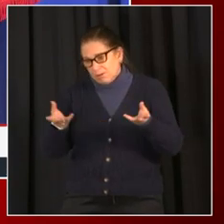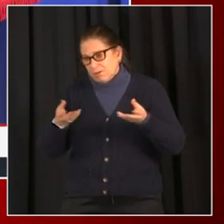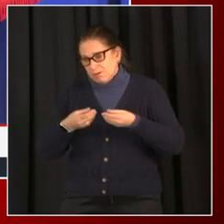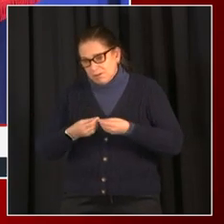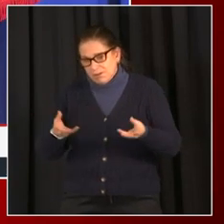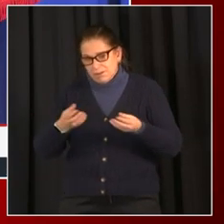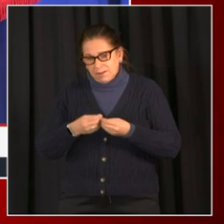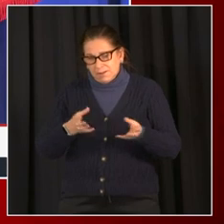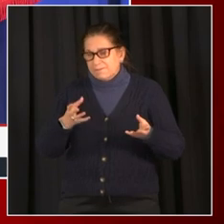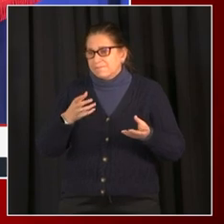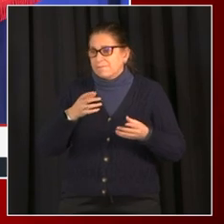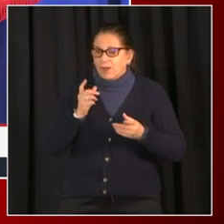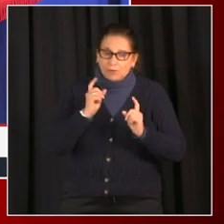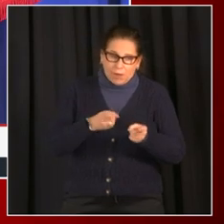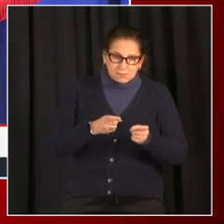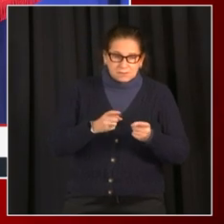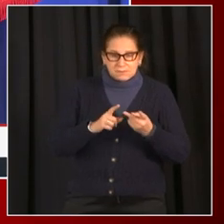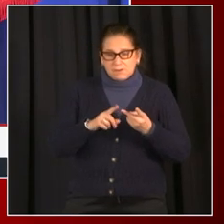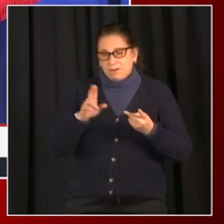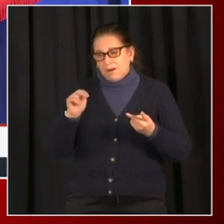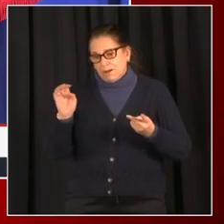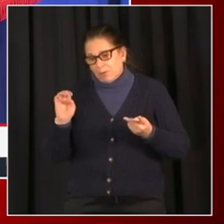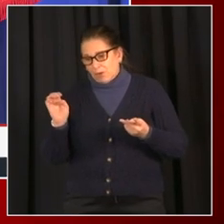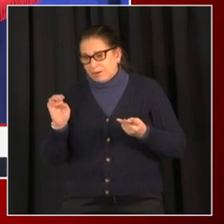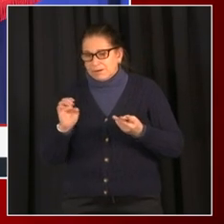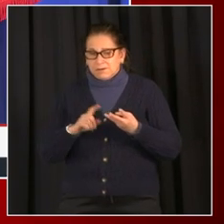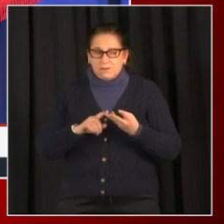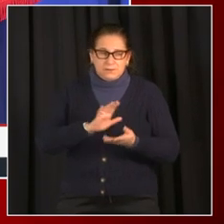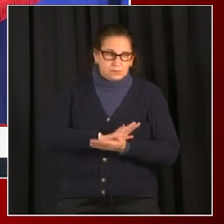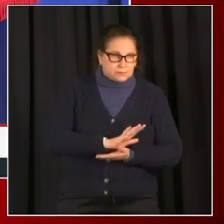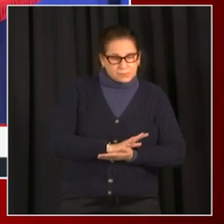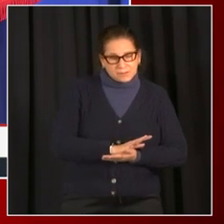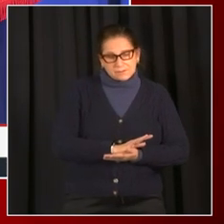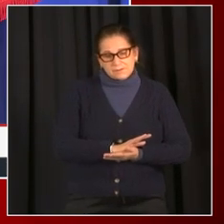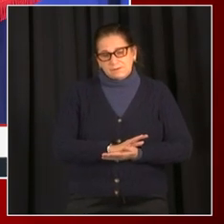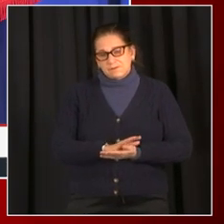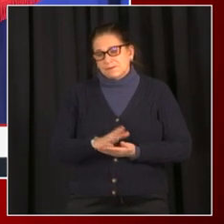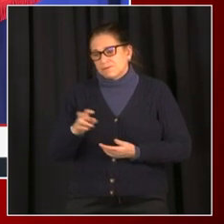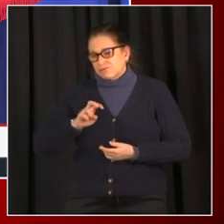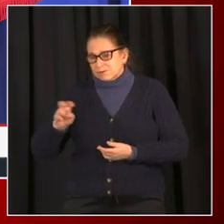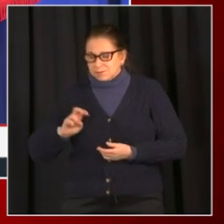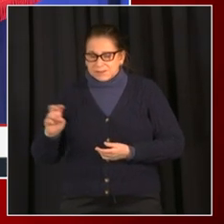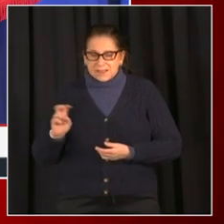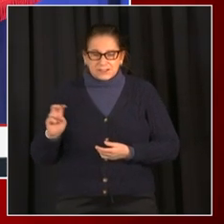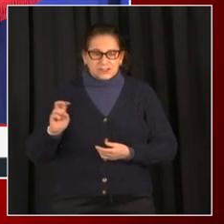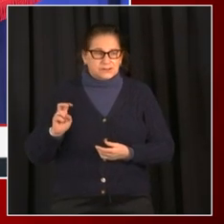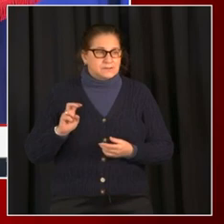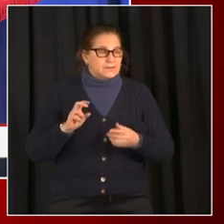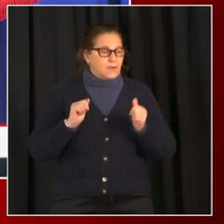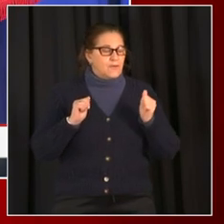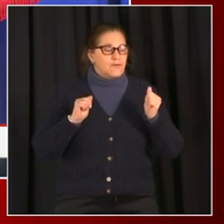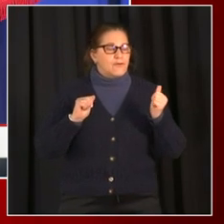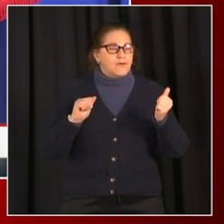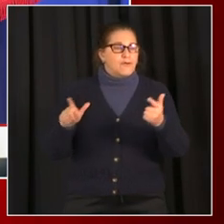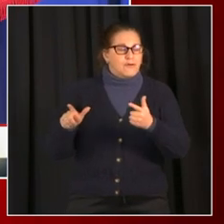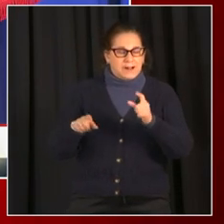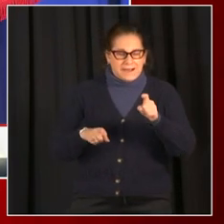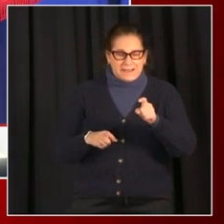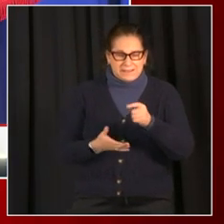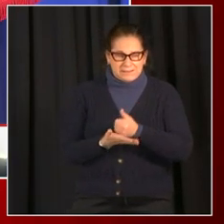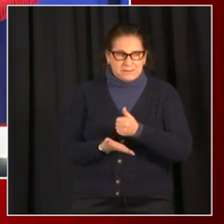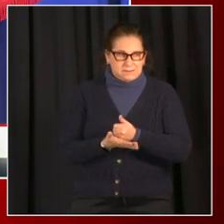a positive way, related to schools, transit, rental assistance, child